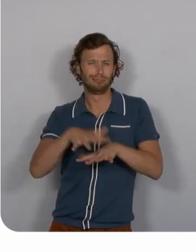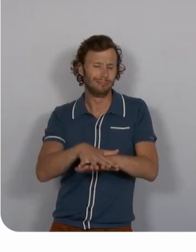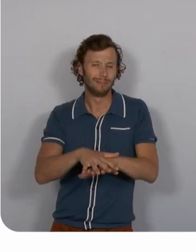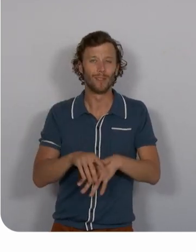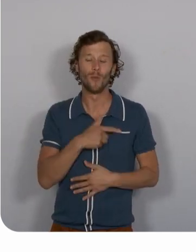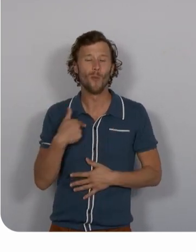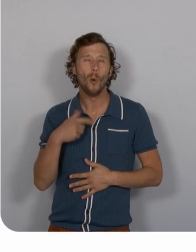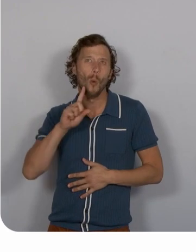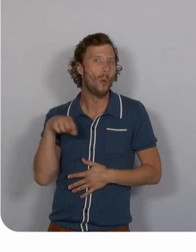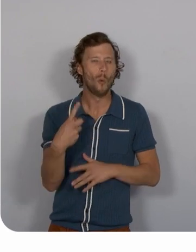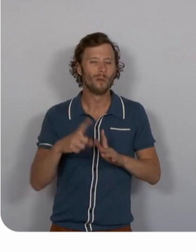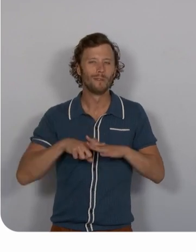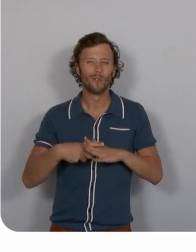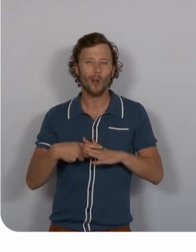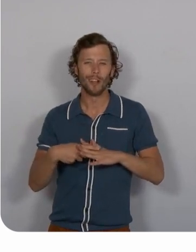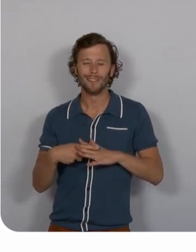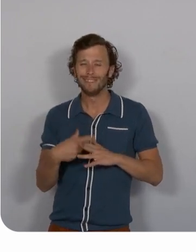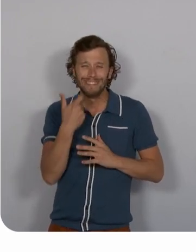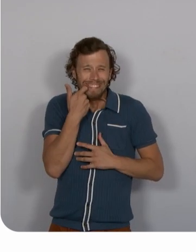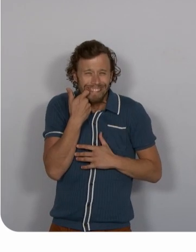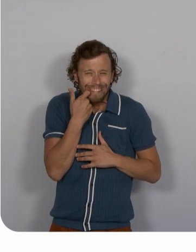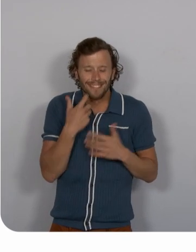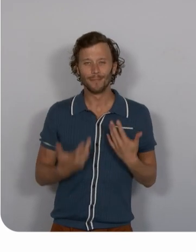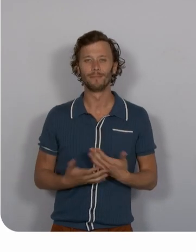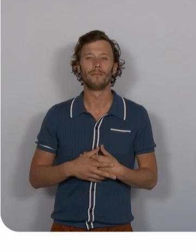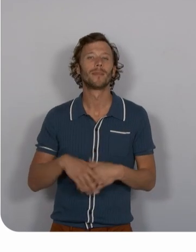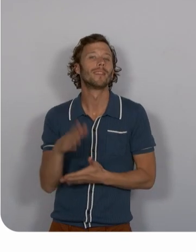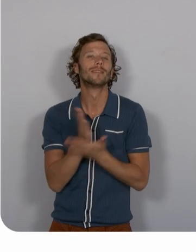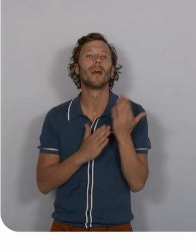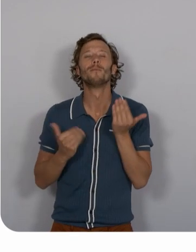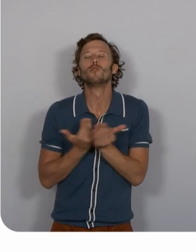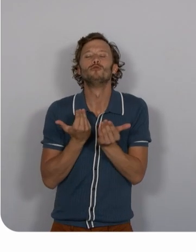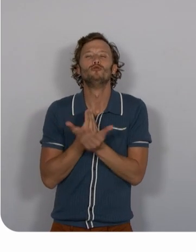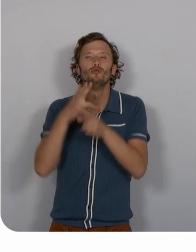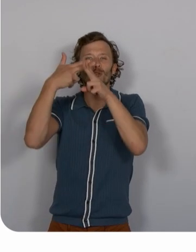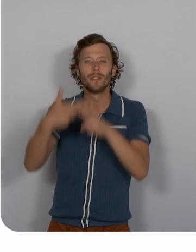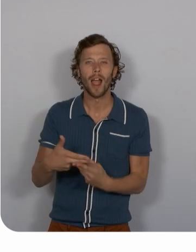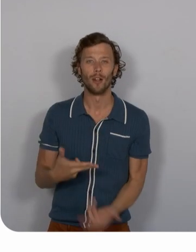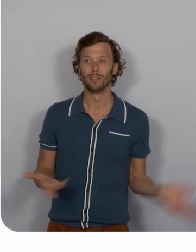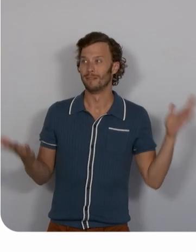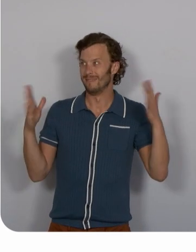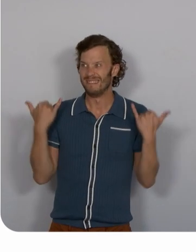world with augmented reality. Some of the best new titles coming to Quest 3 take